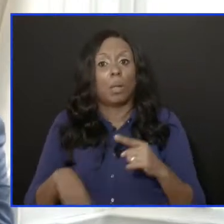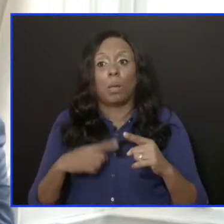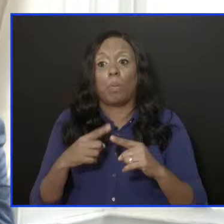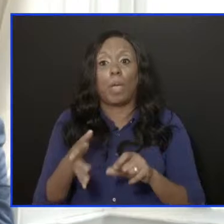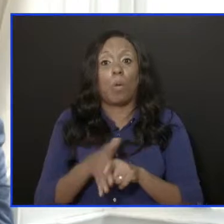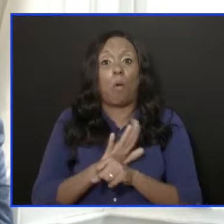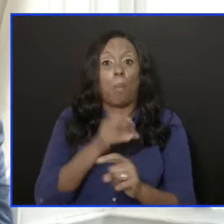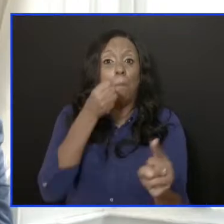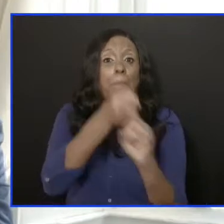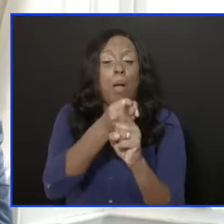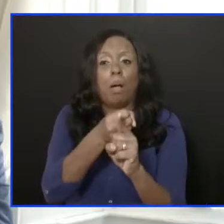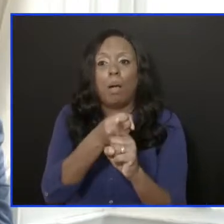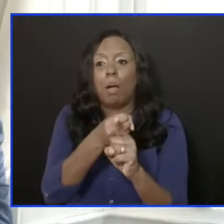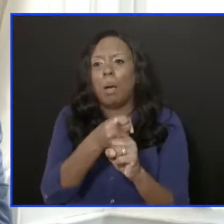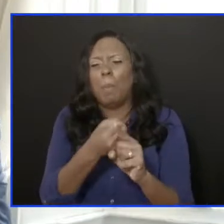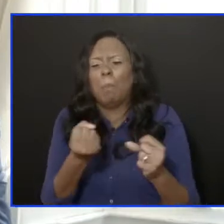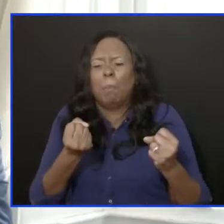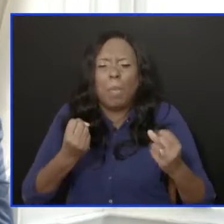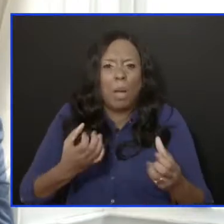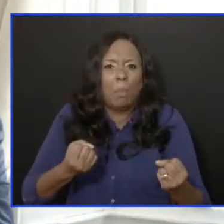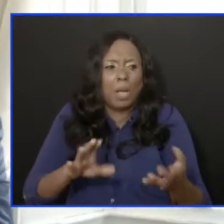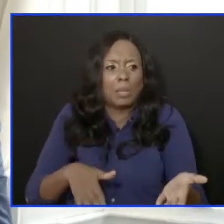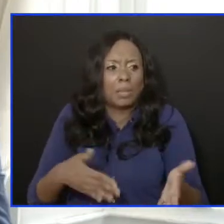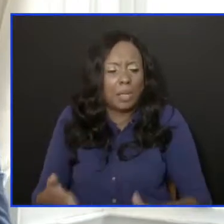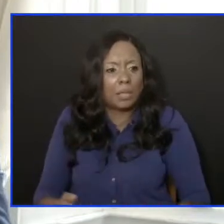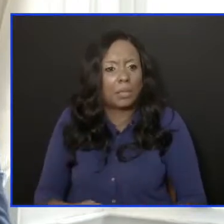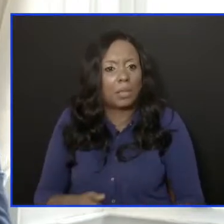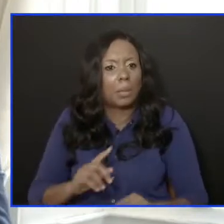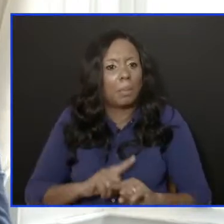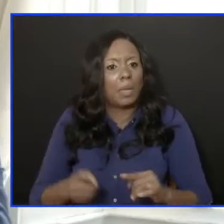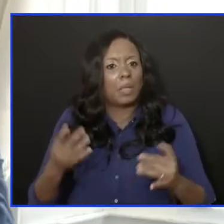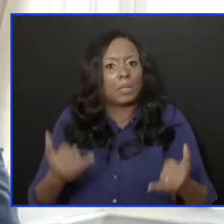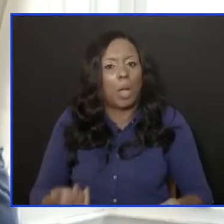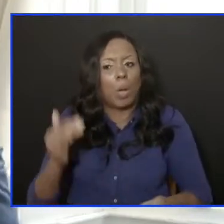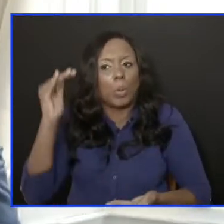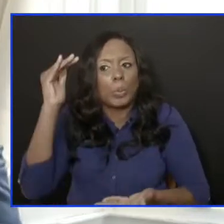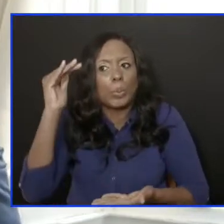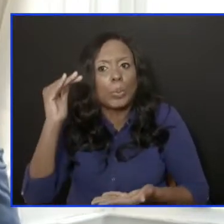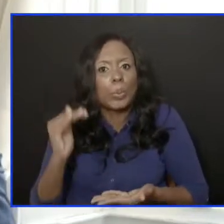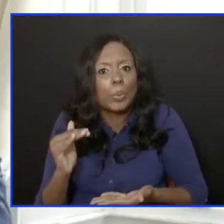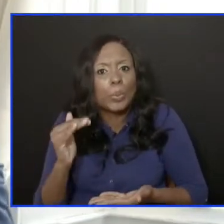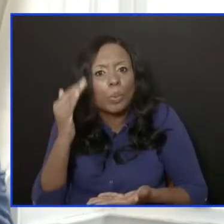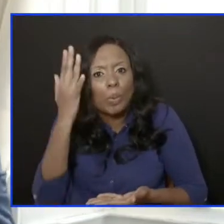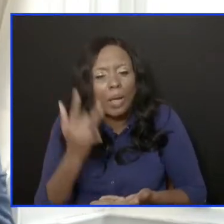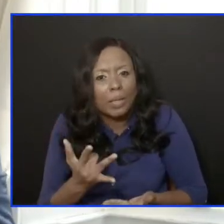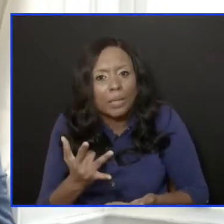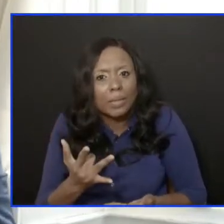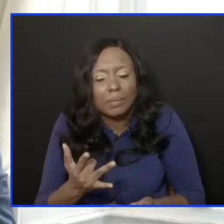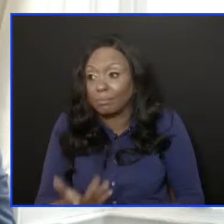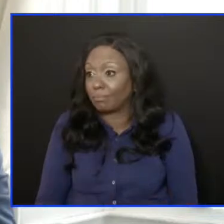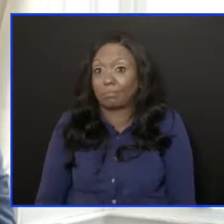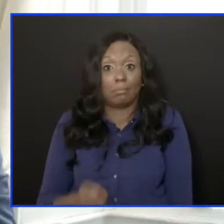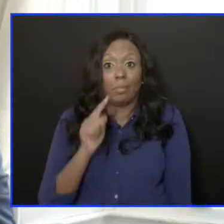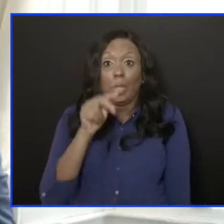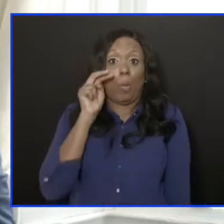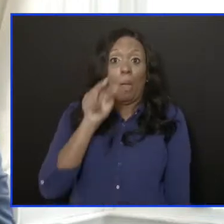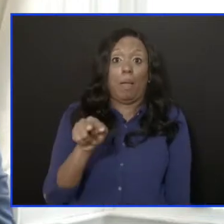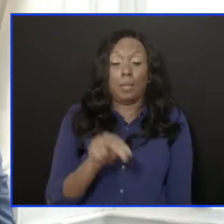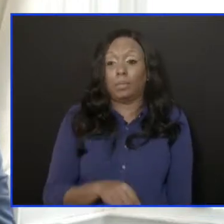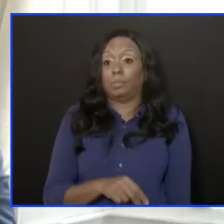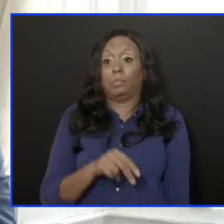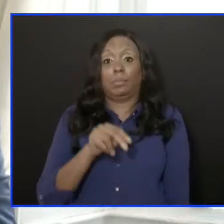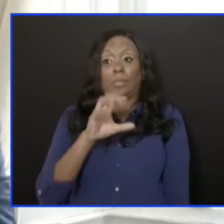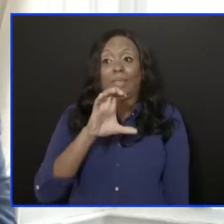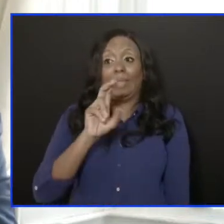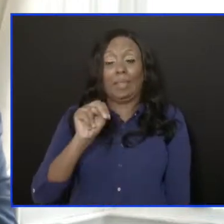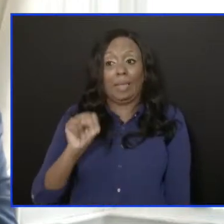astronomical. And that certainly has changed. And what has changed? I don't have to tell you. You see it on CBC, NBC,